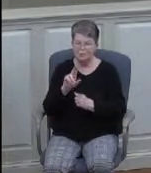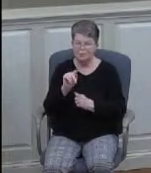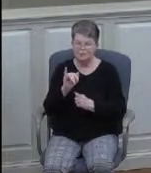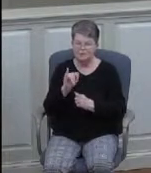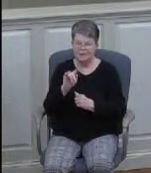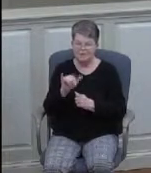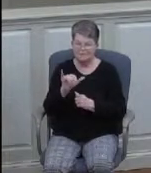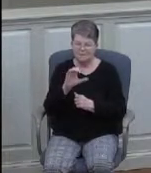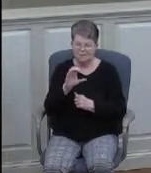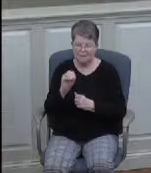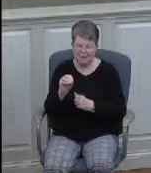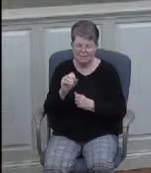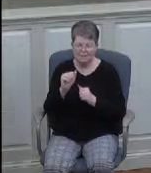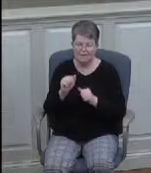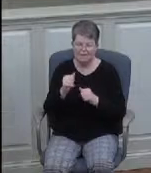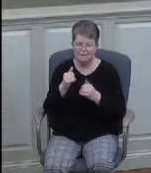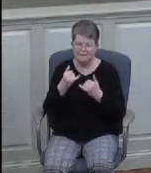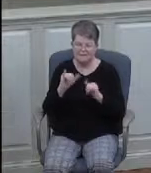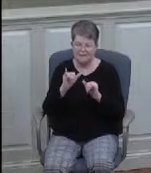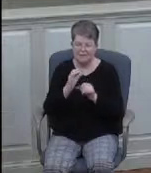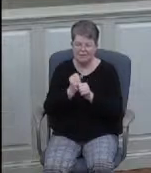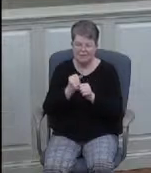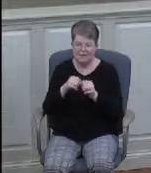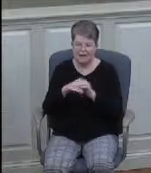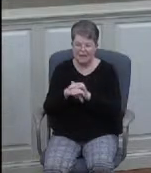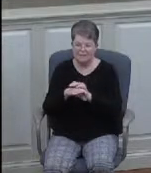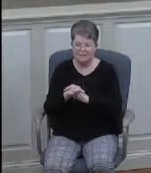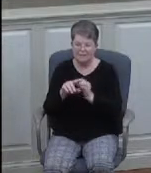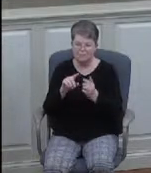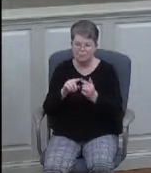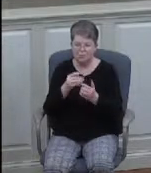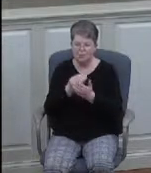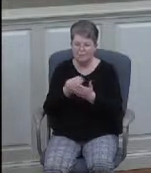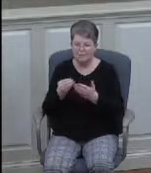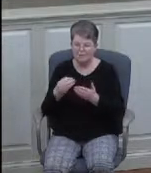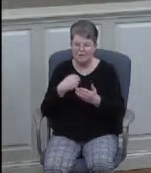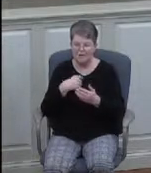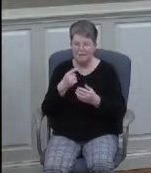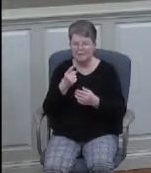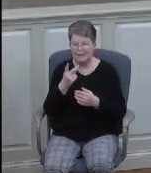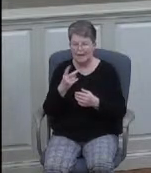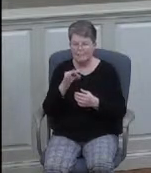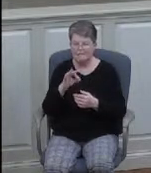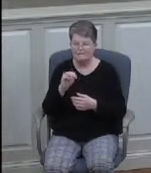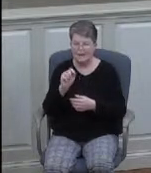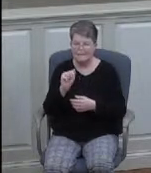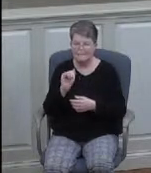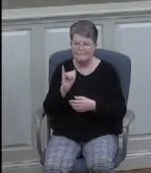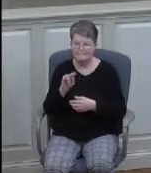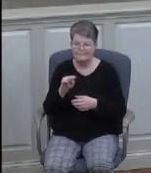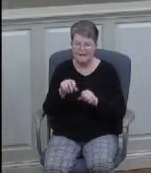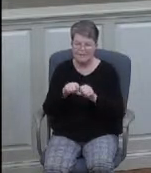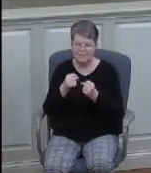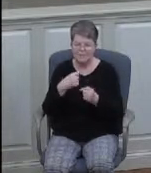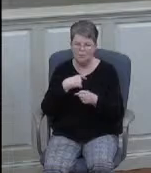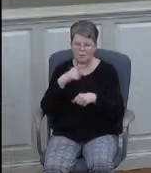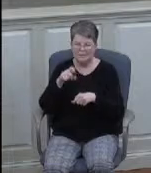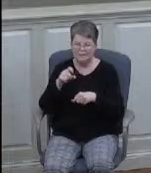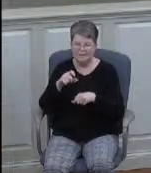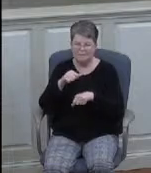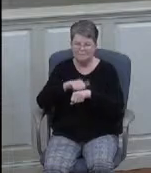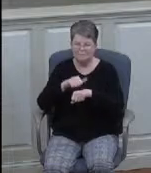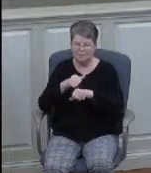was shut down, could still get access to material as we had a couple main breaks and we needed the stone material. And I just